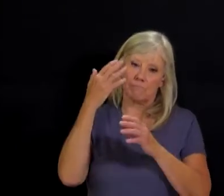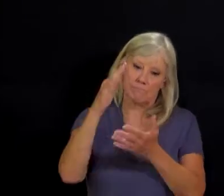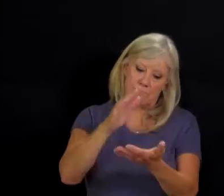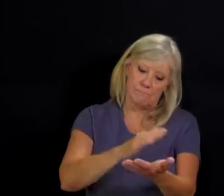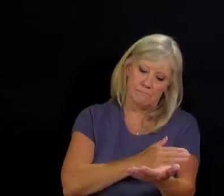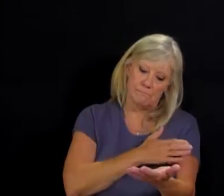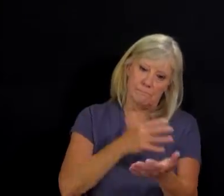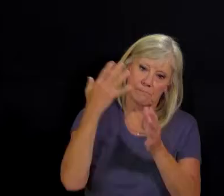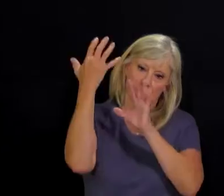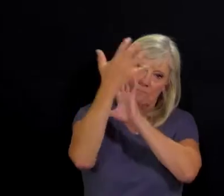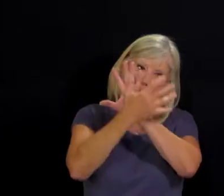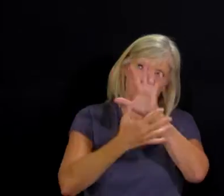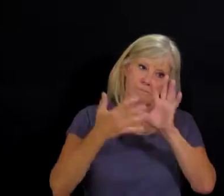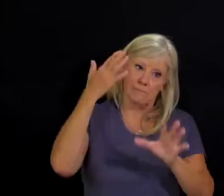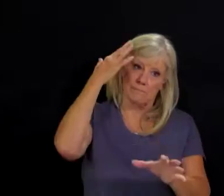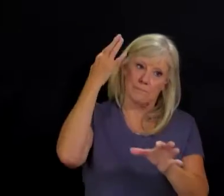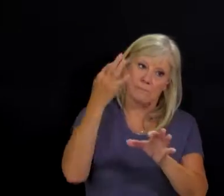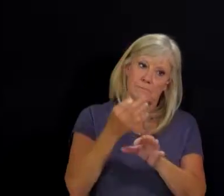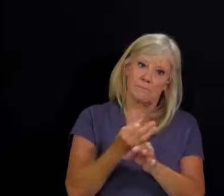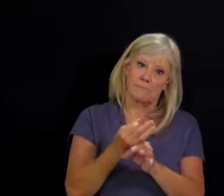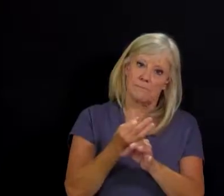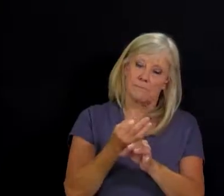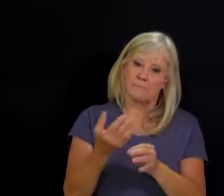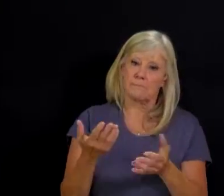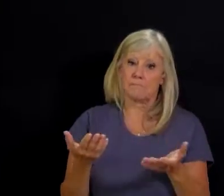The mystery of faith.